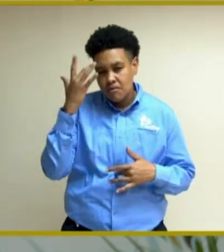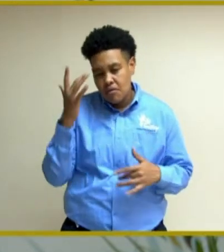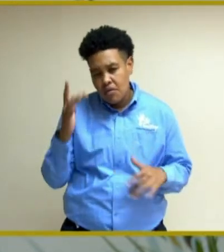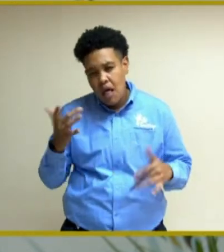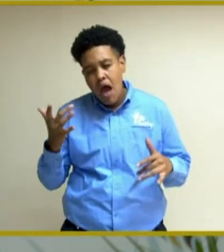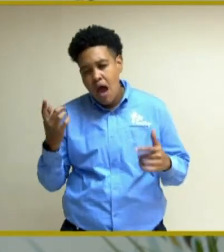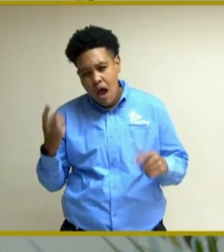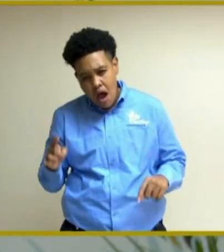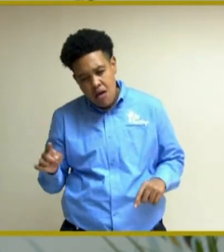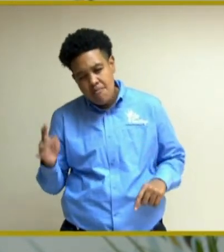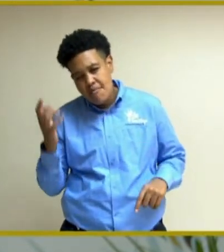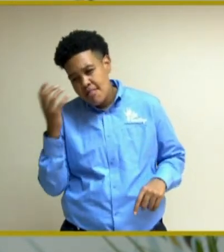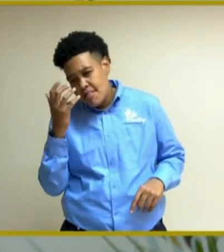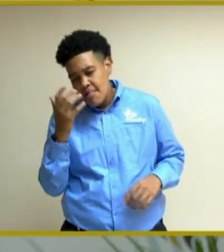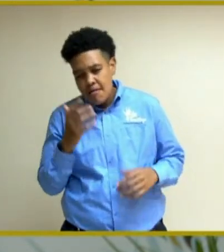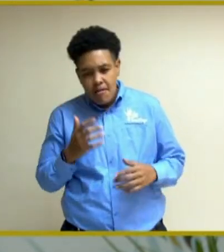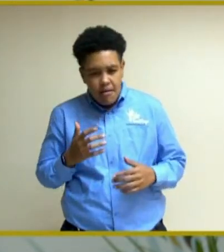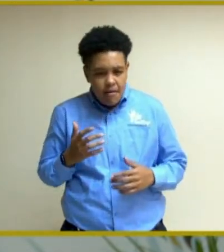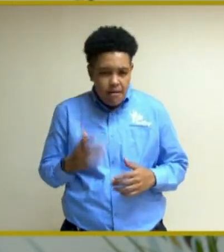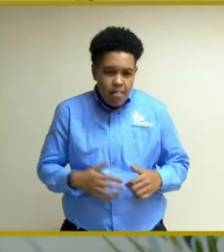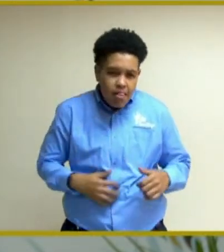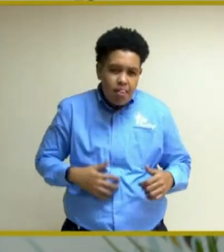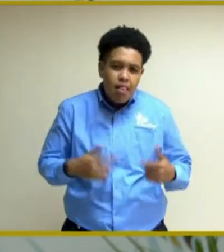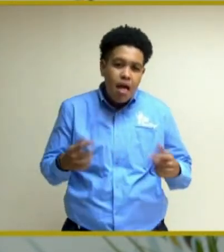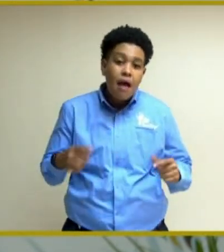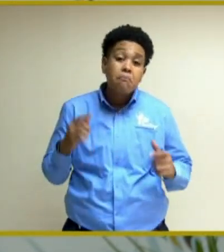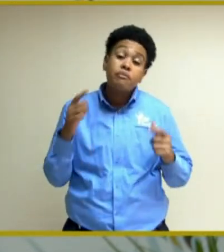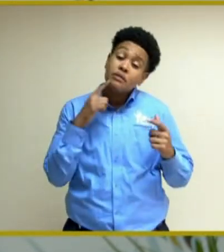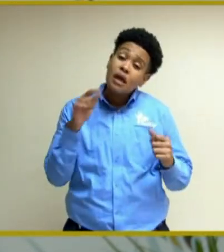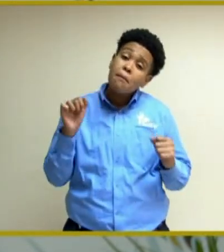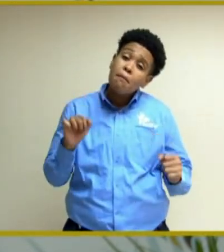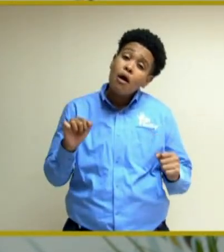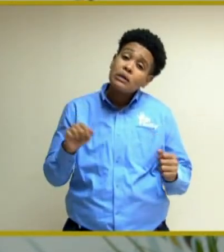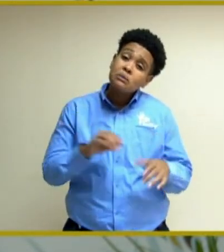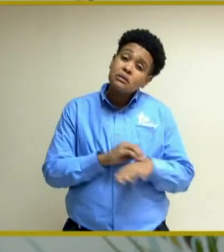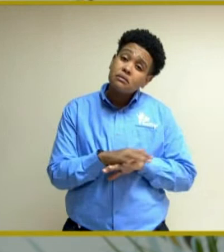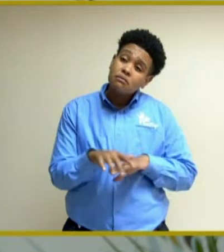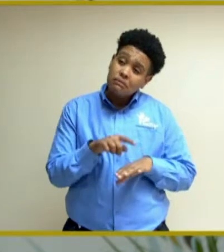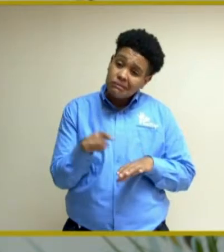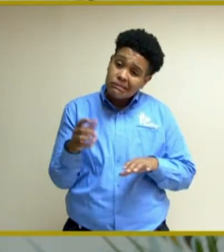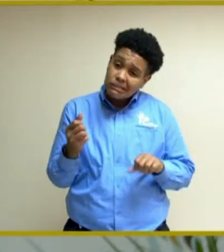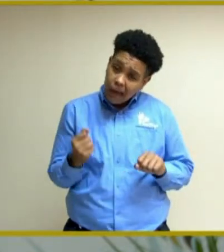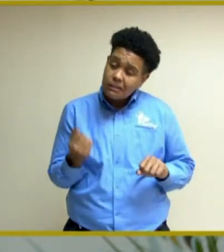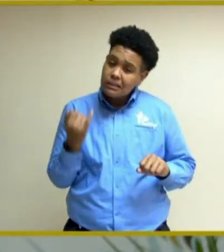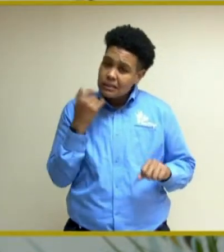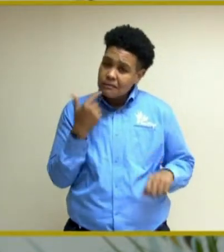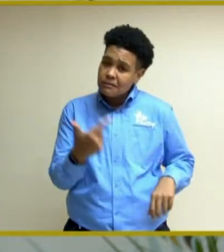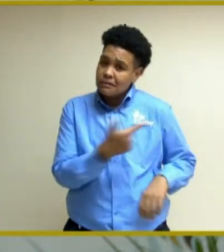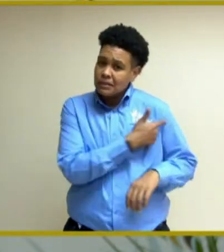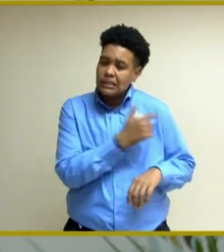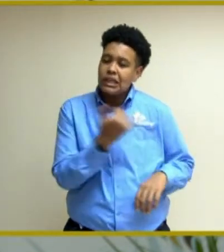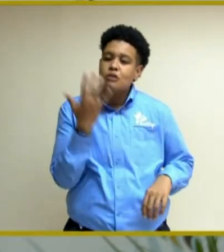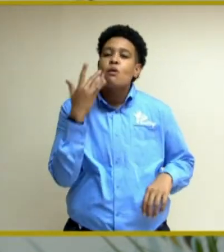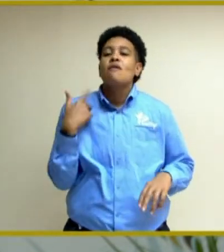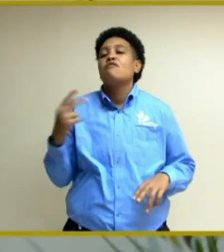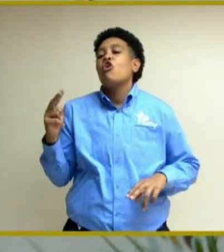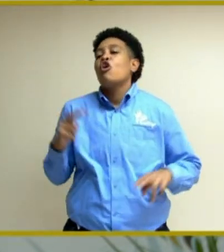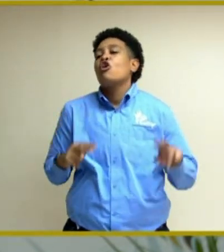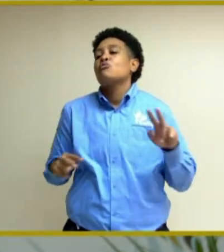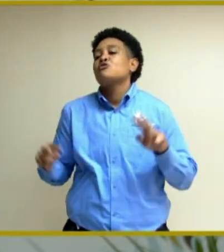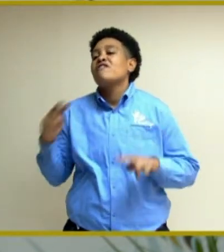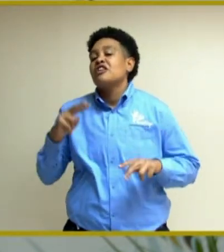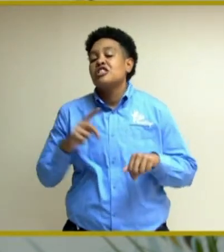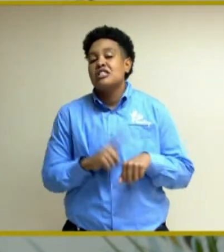episode. In the counseling session, you're told that these are possible side effects. And that's why we have an observation period